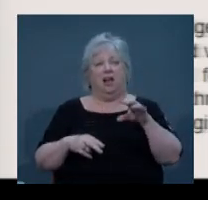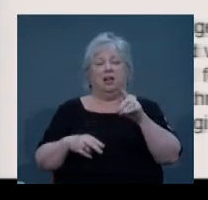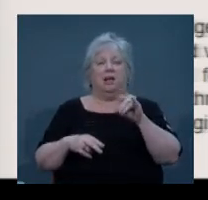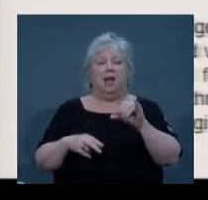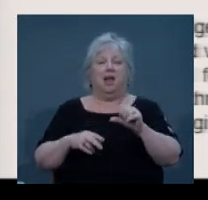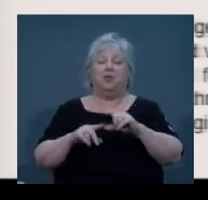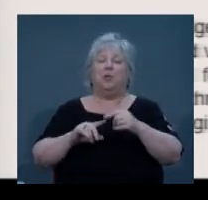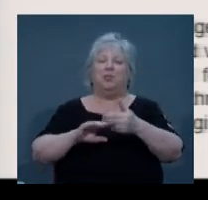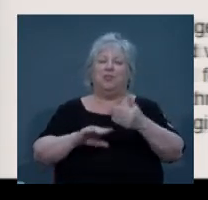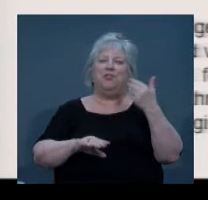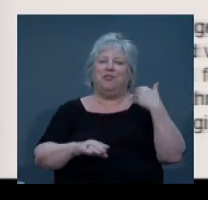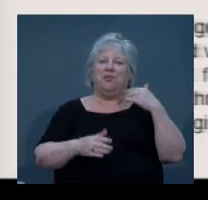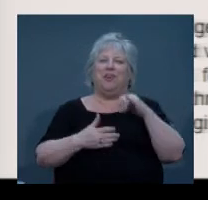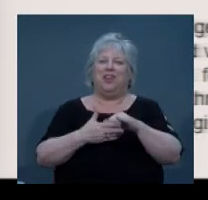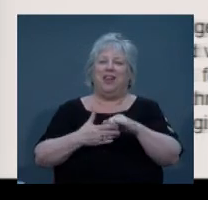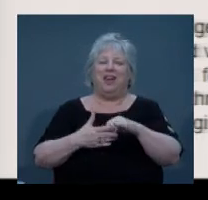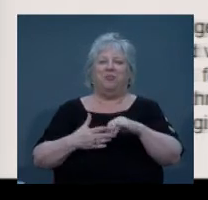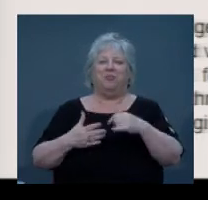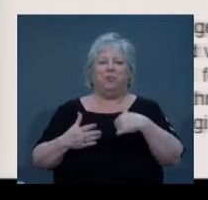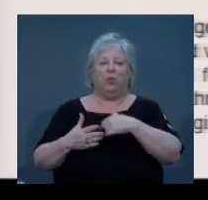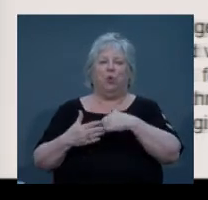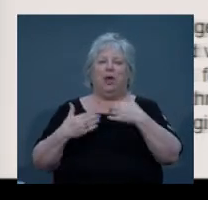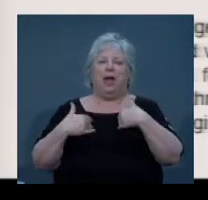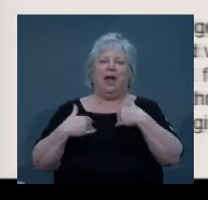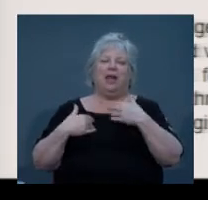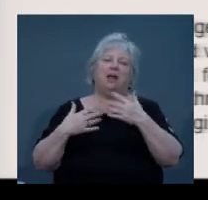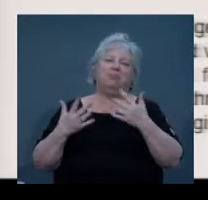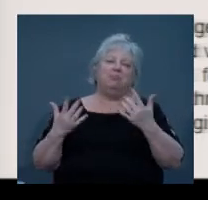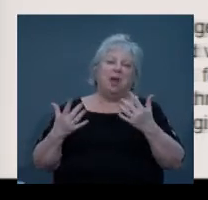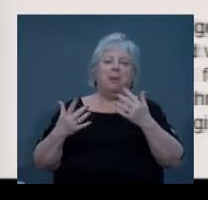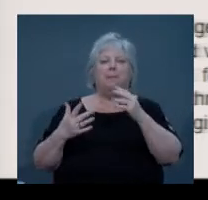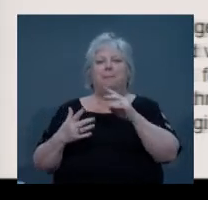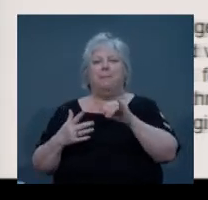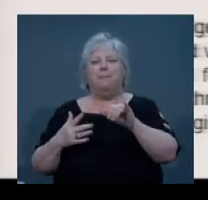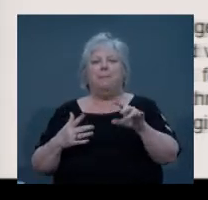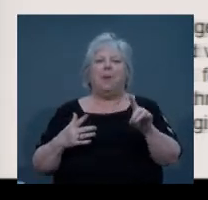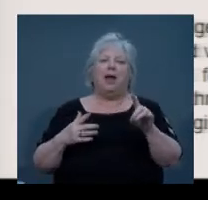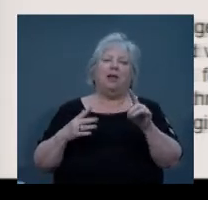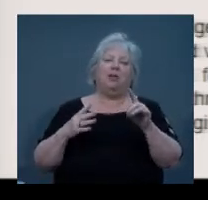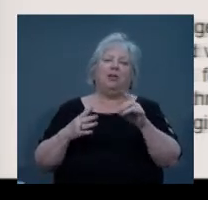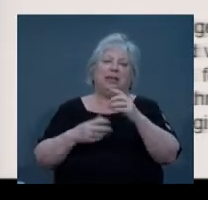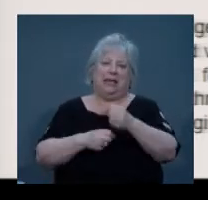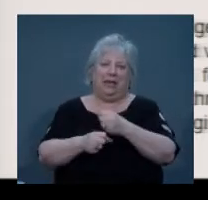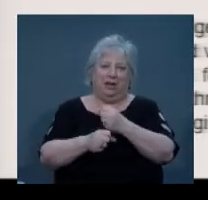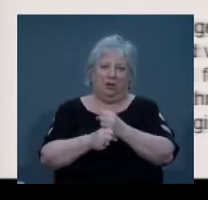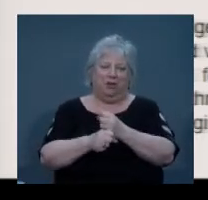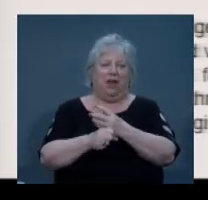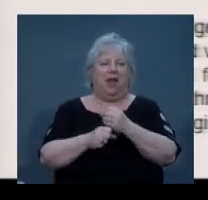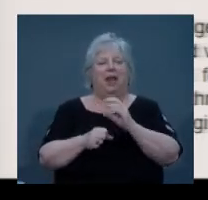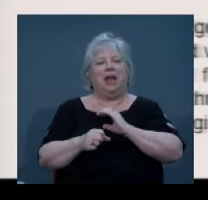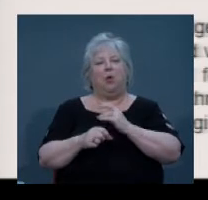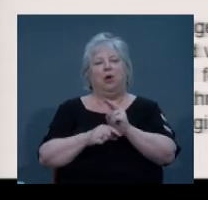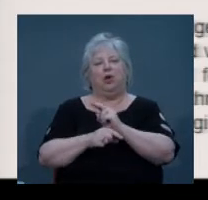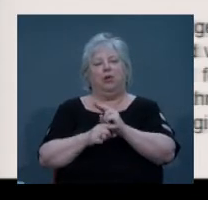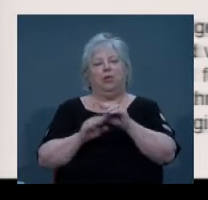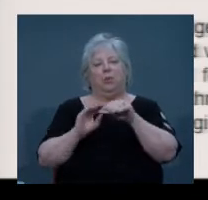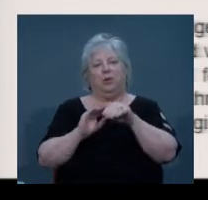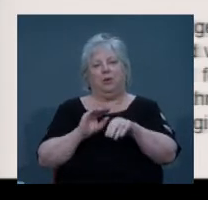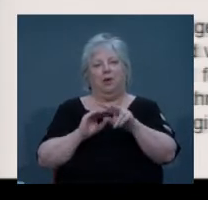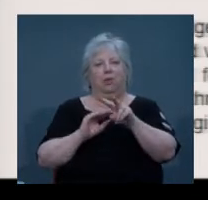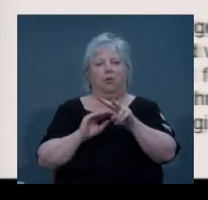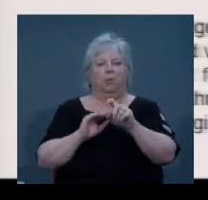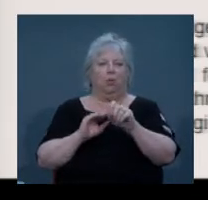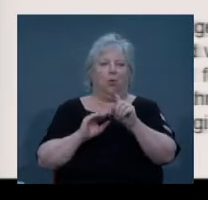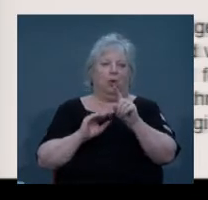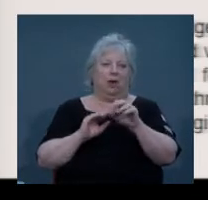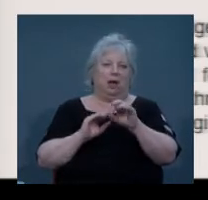but prior to this period, we had had a milder year. And our usage was down